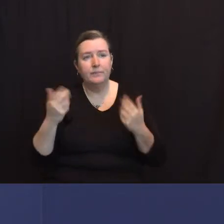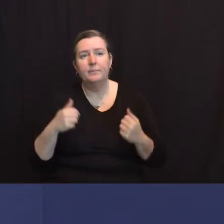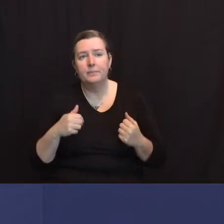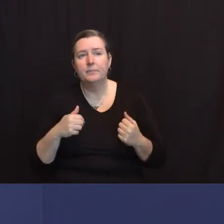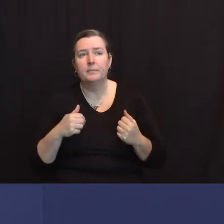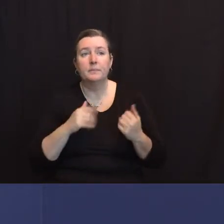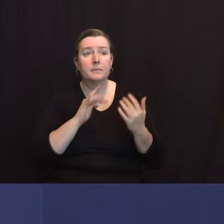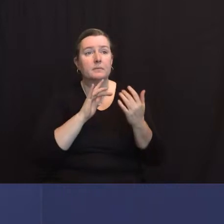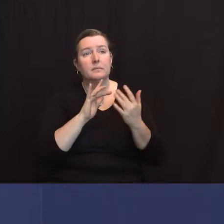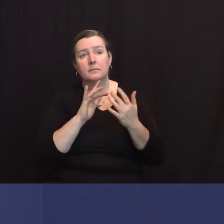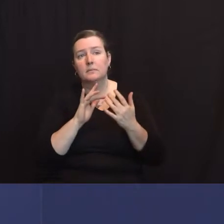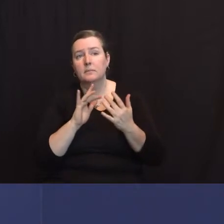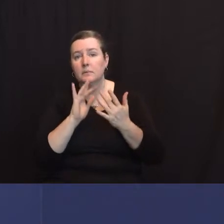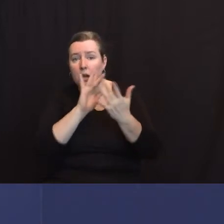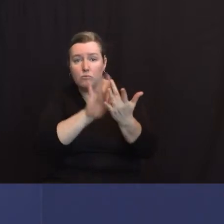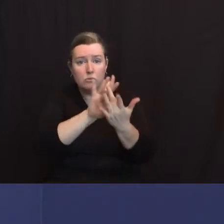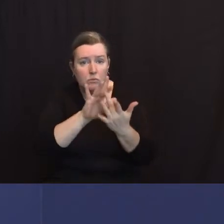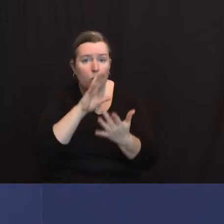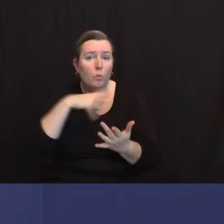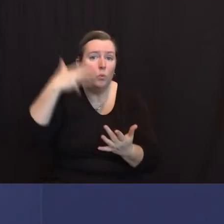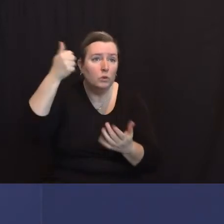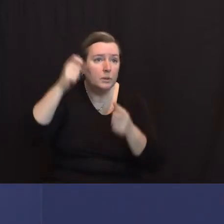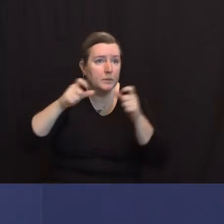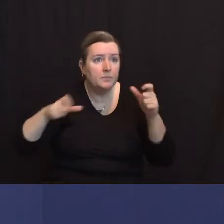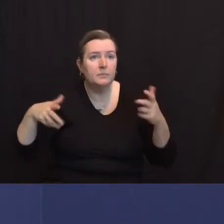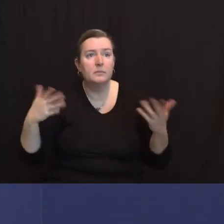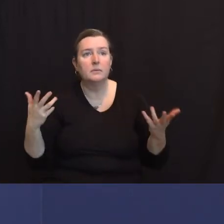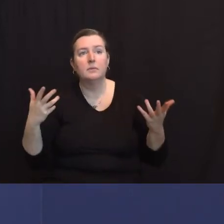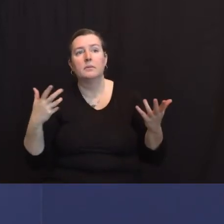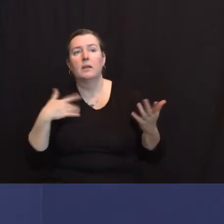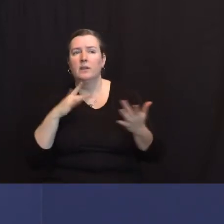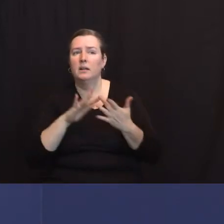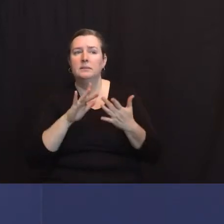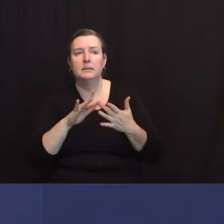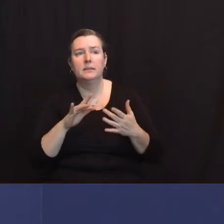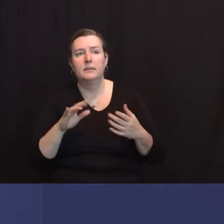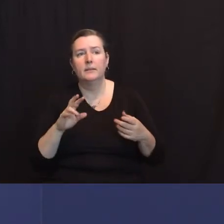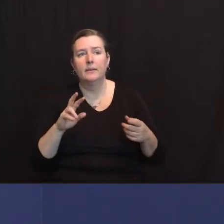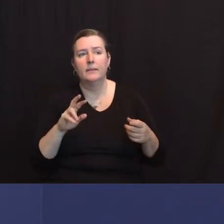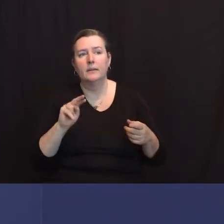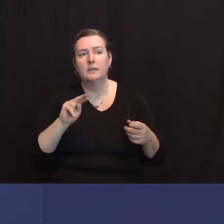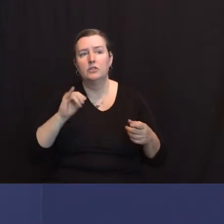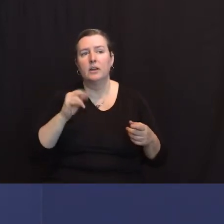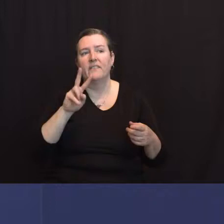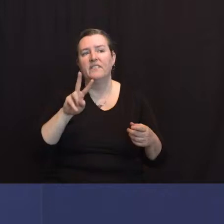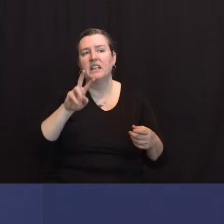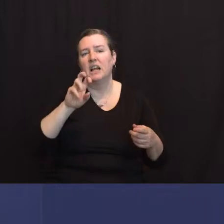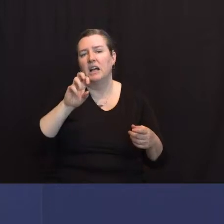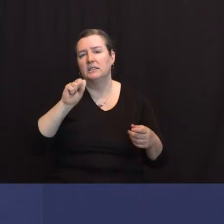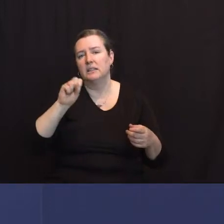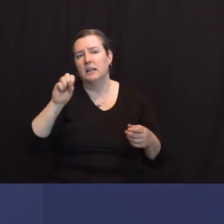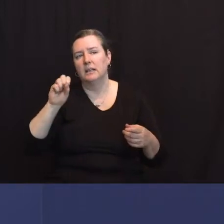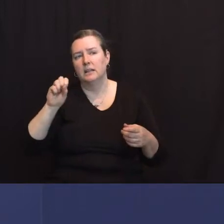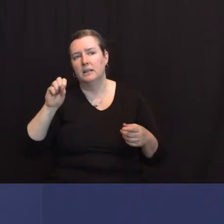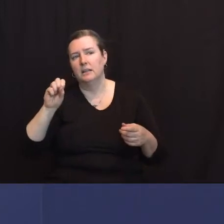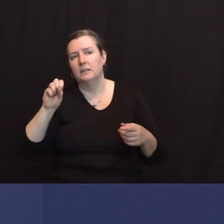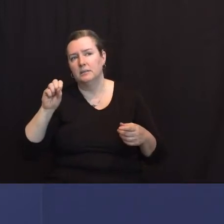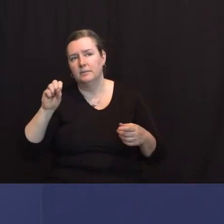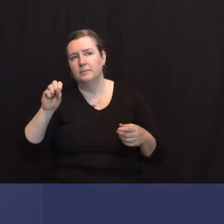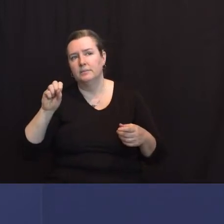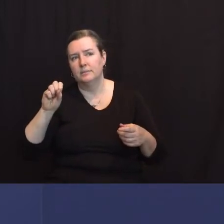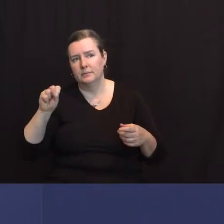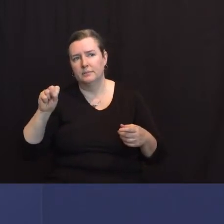through NJVSS those that are 75, and they will go first in the queue. This is a 2-week